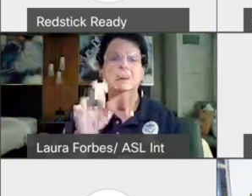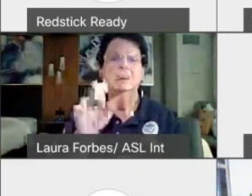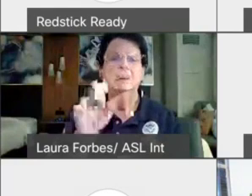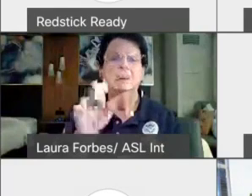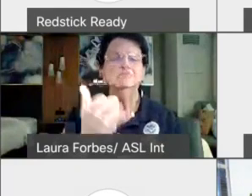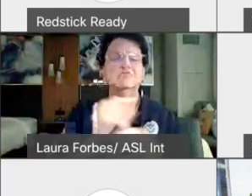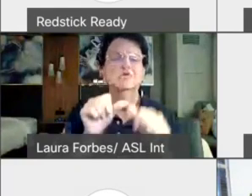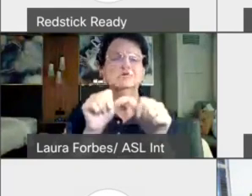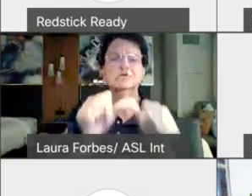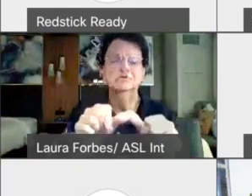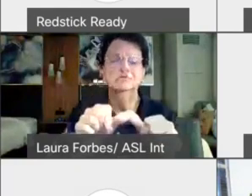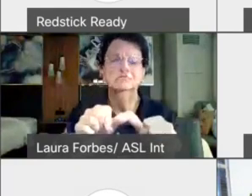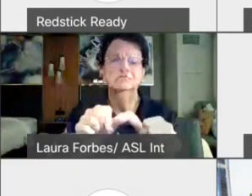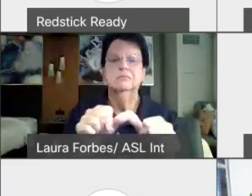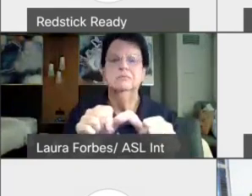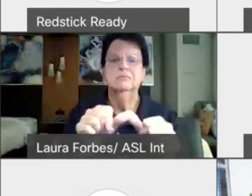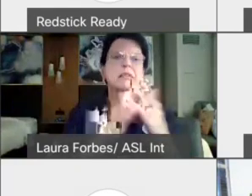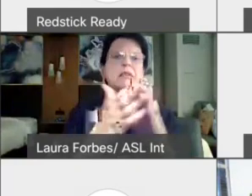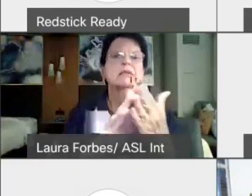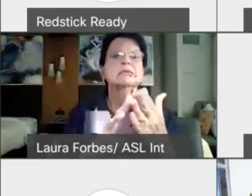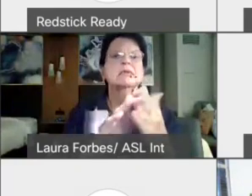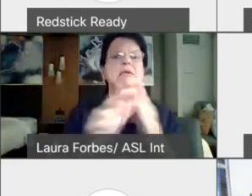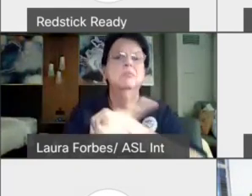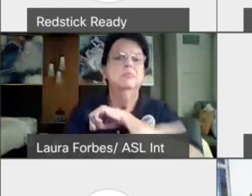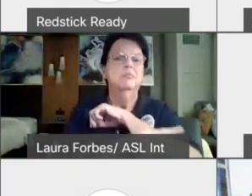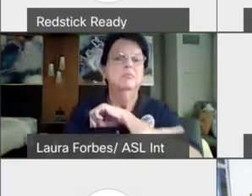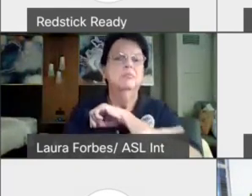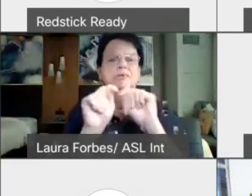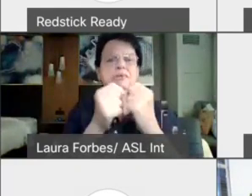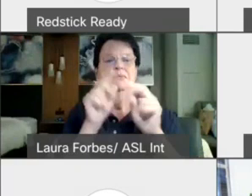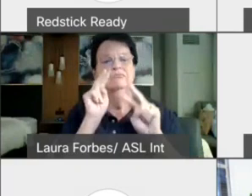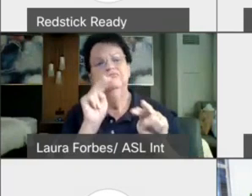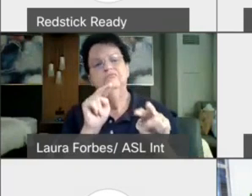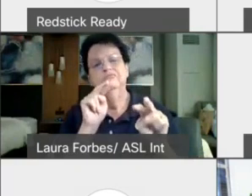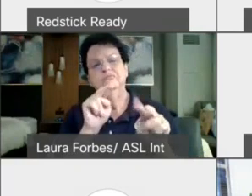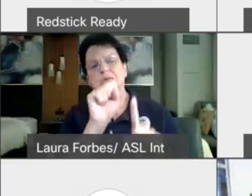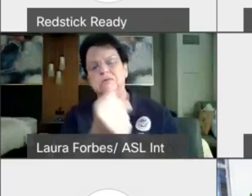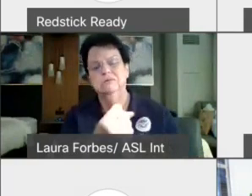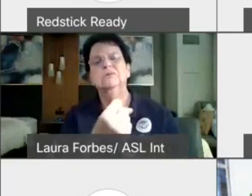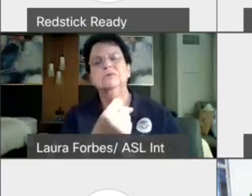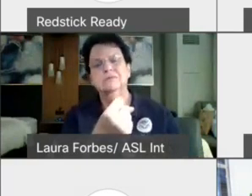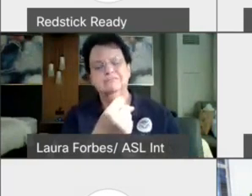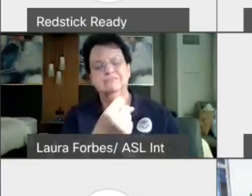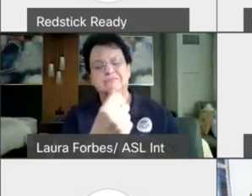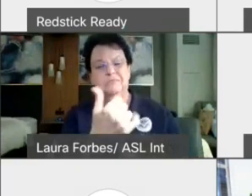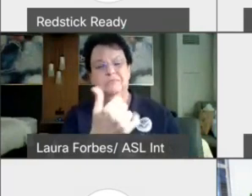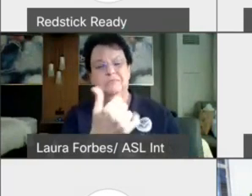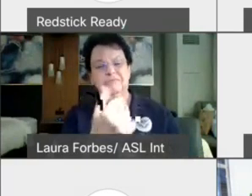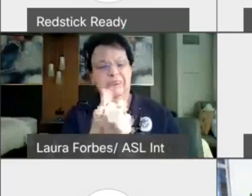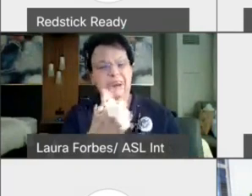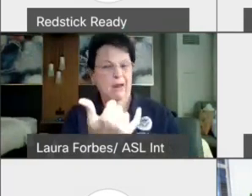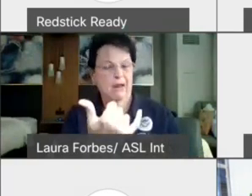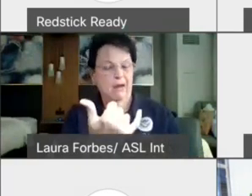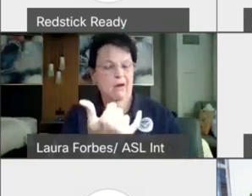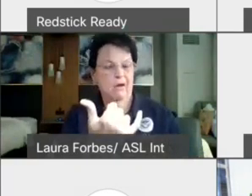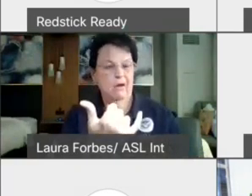continue. Our city parish team is closely monitoring the situation. At this point, we